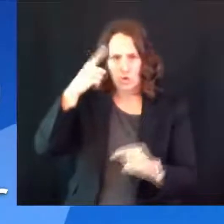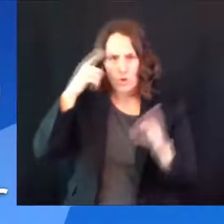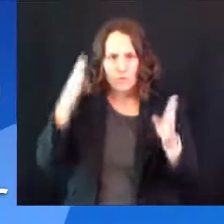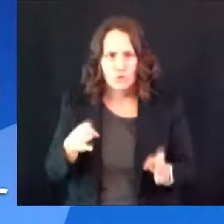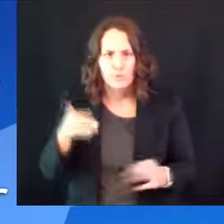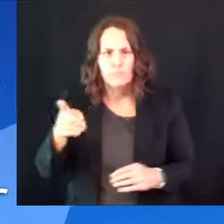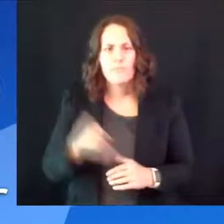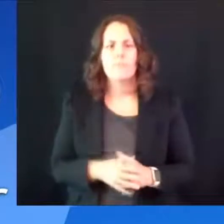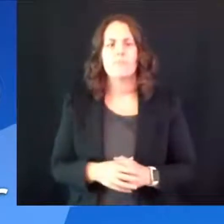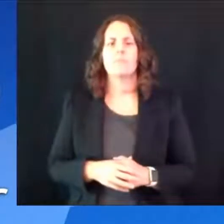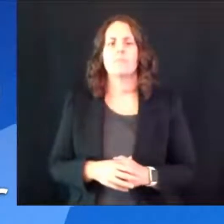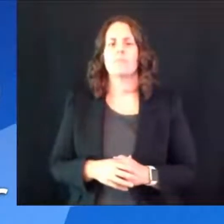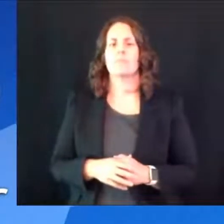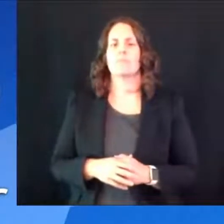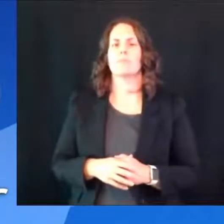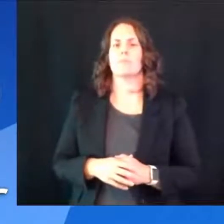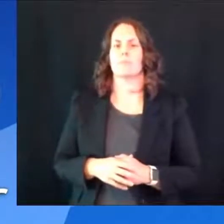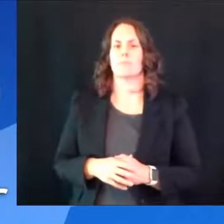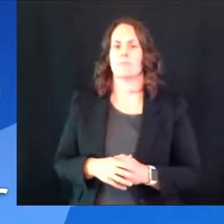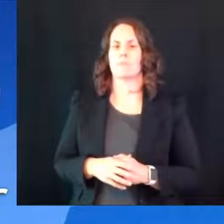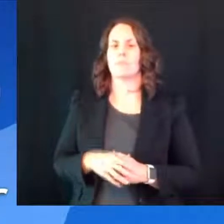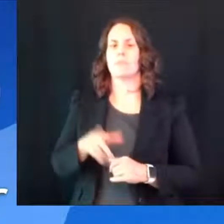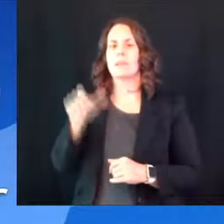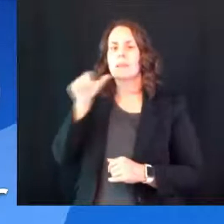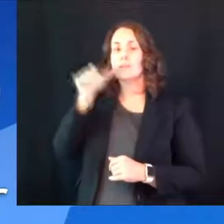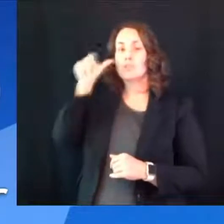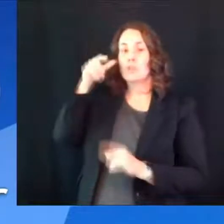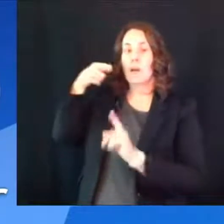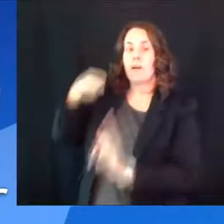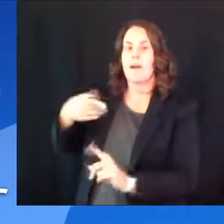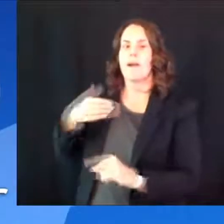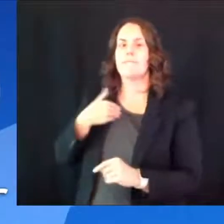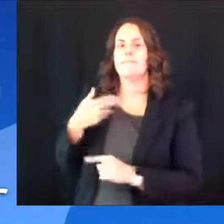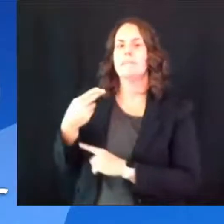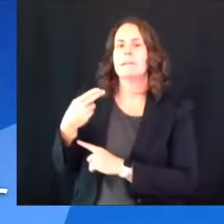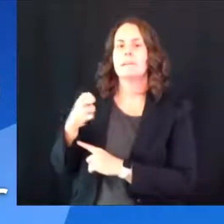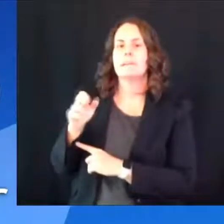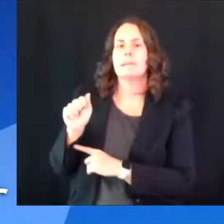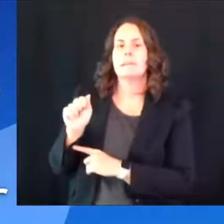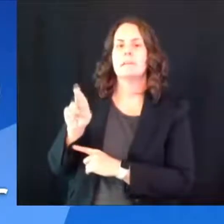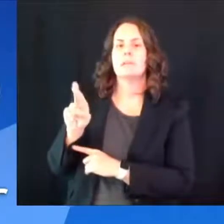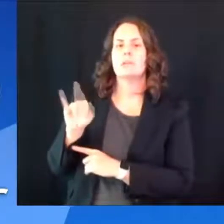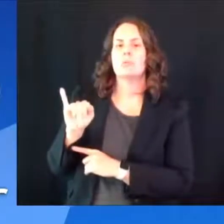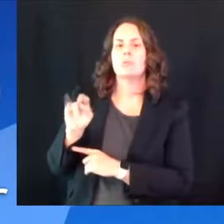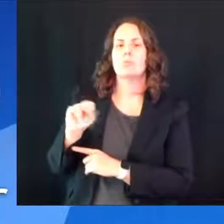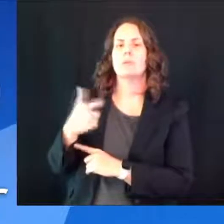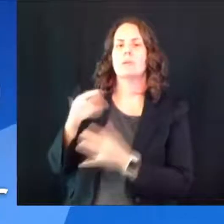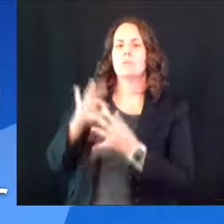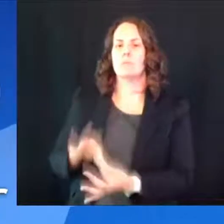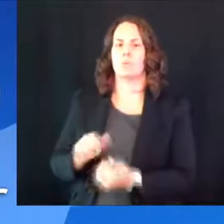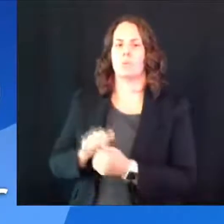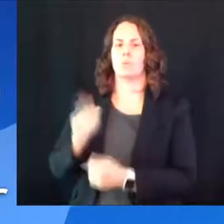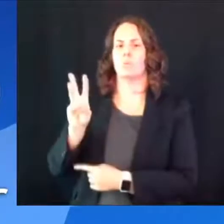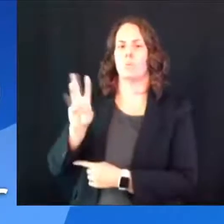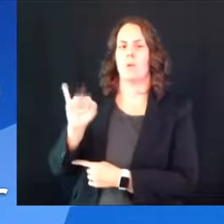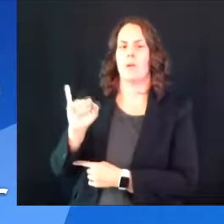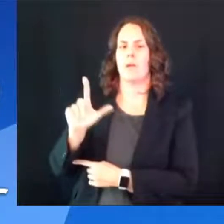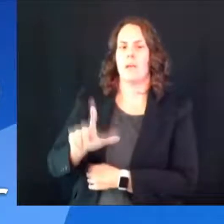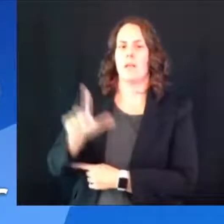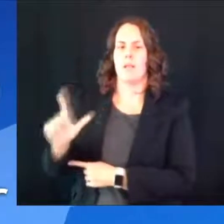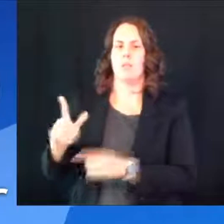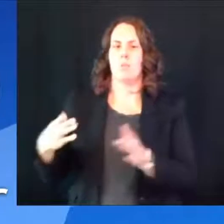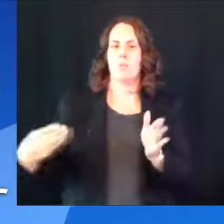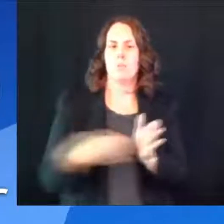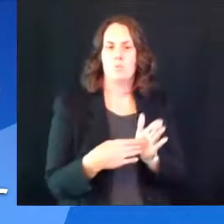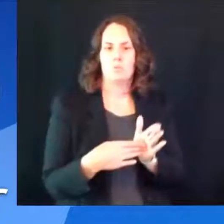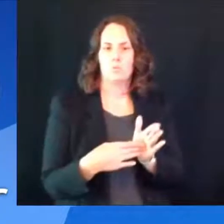lawsuit, St. Croix County Circuit Judge Michael Waterman said the legislature can extend or terminate